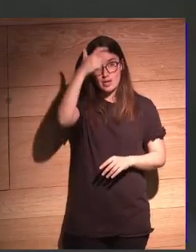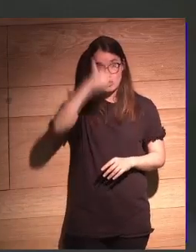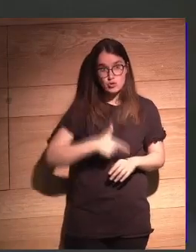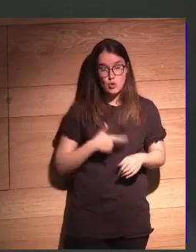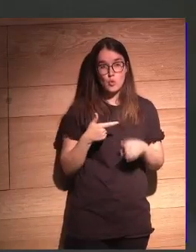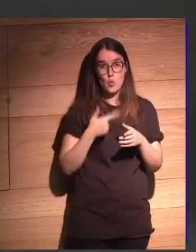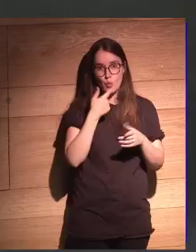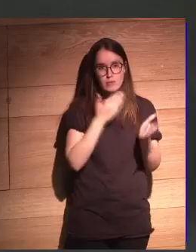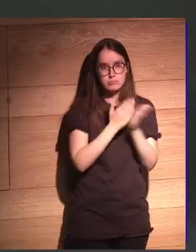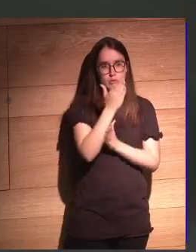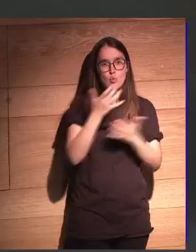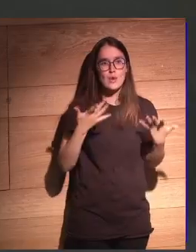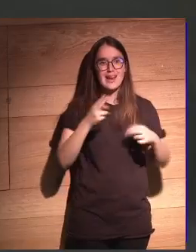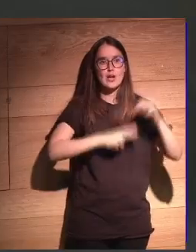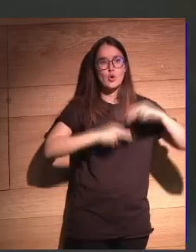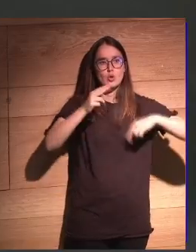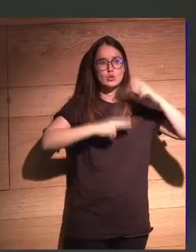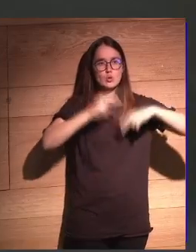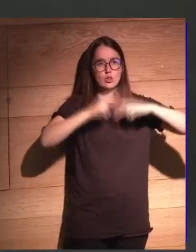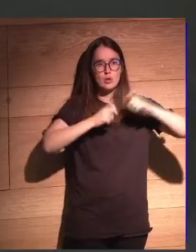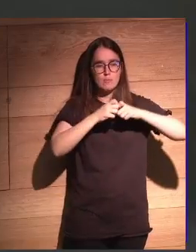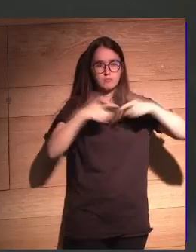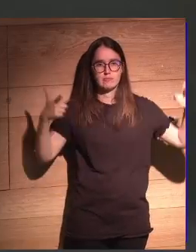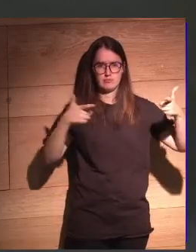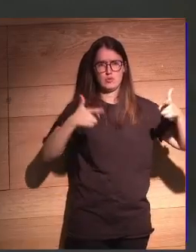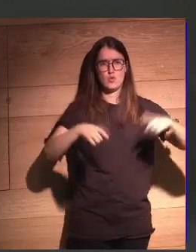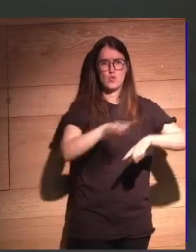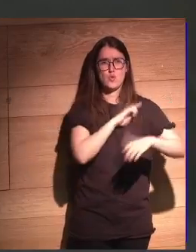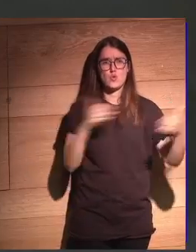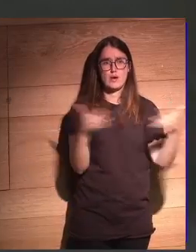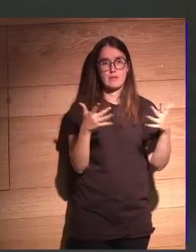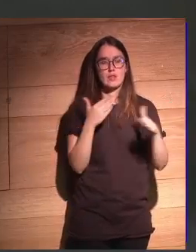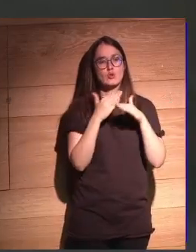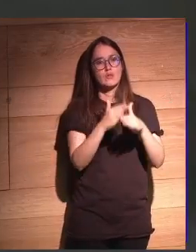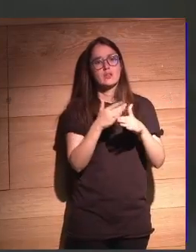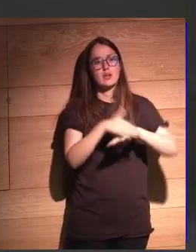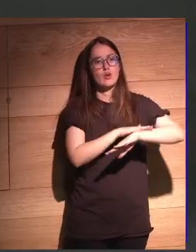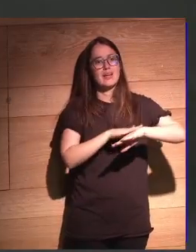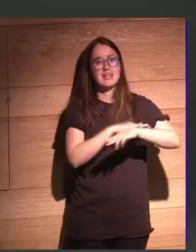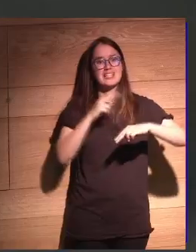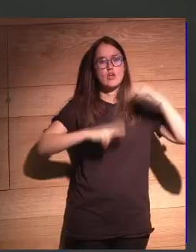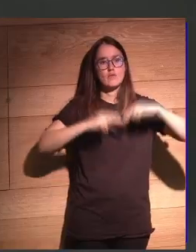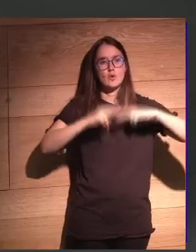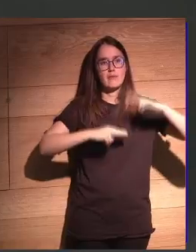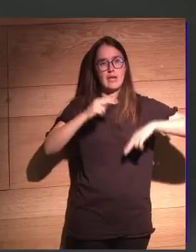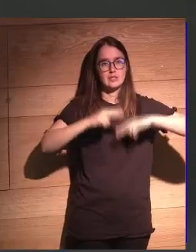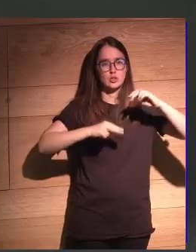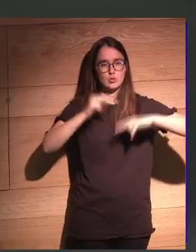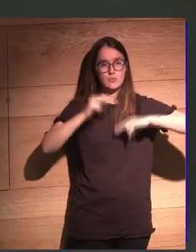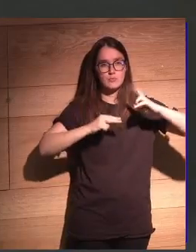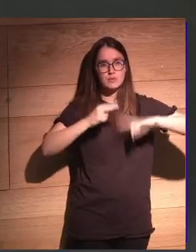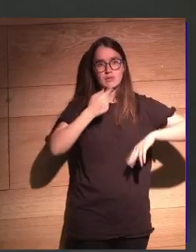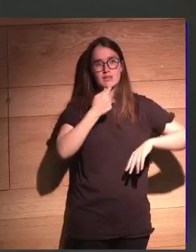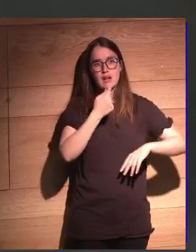tackle the emergency that we are enduring right now. And So what I believe is that we